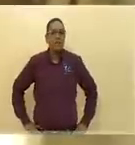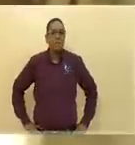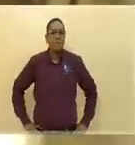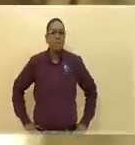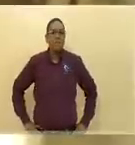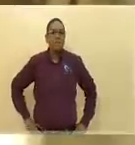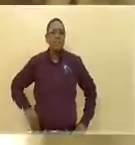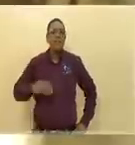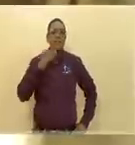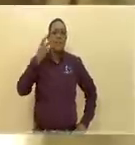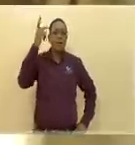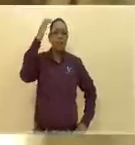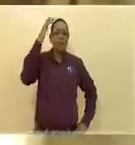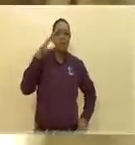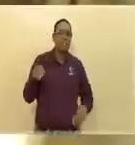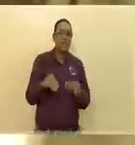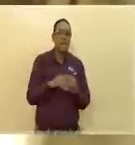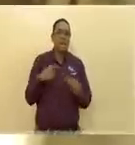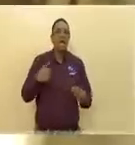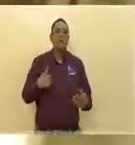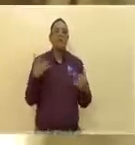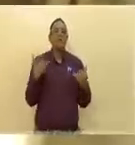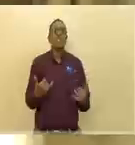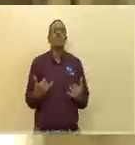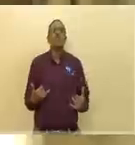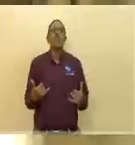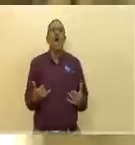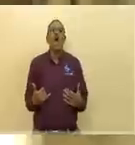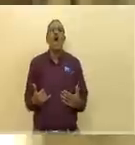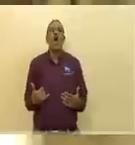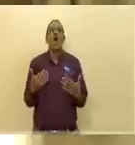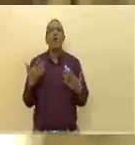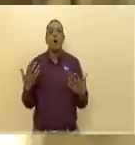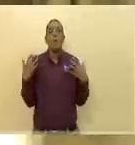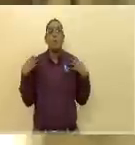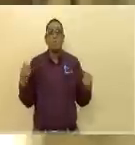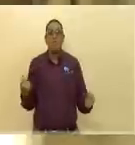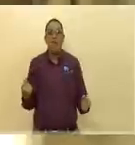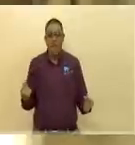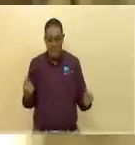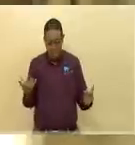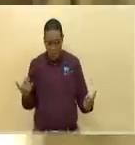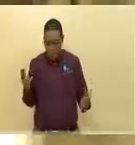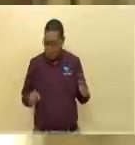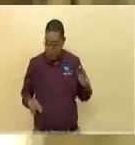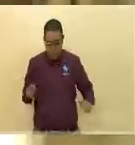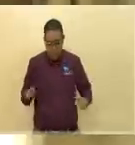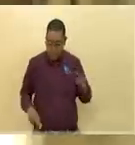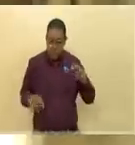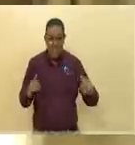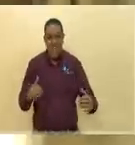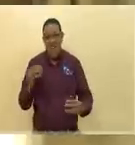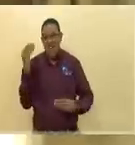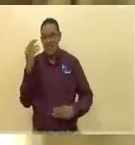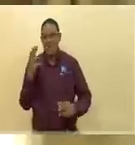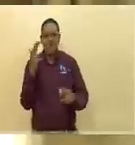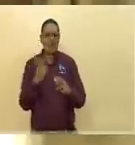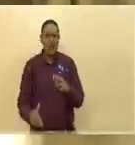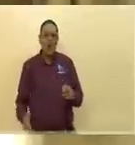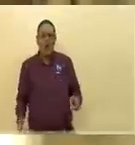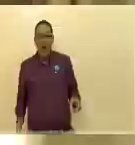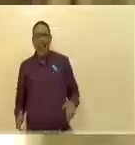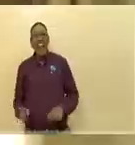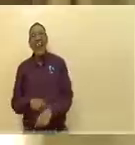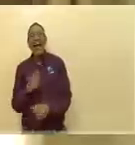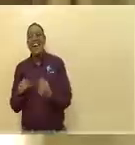Thank you, Mr. Prime Minister. Indeed, we are moving forward brave and bold. And now, ladies and gentlemen, I told you it would have been a short ceremony, and